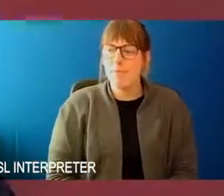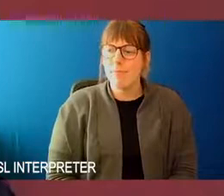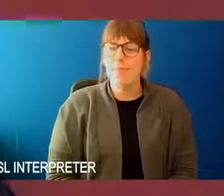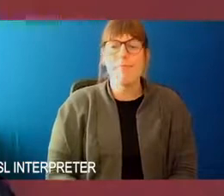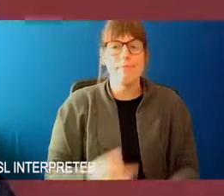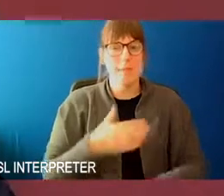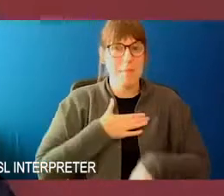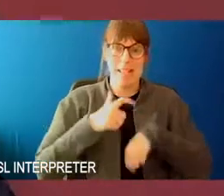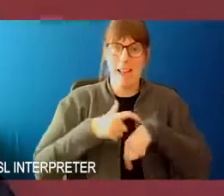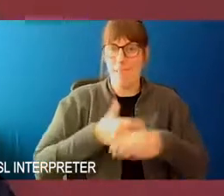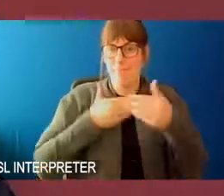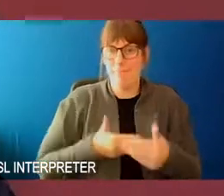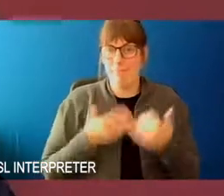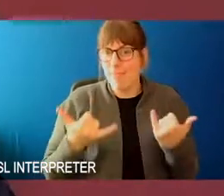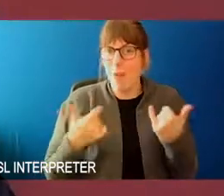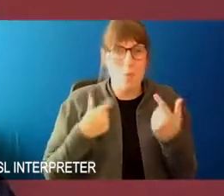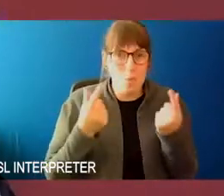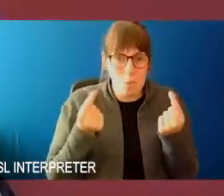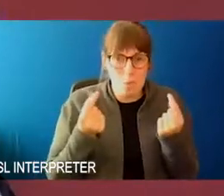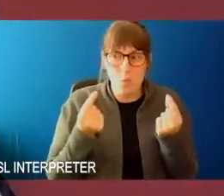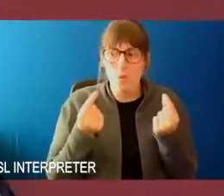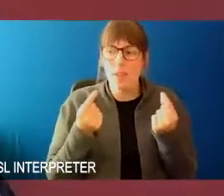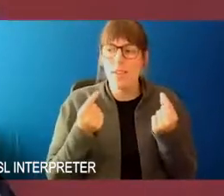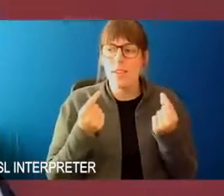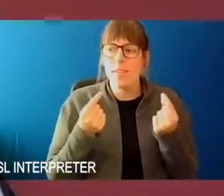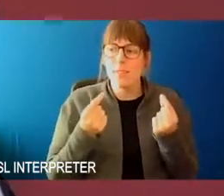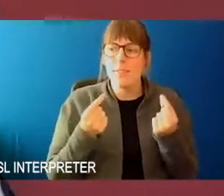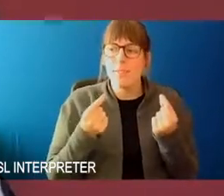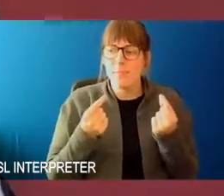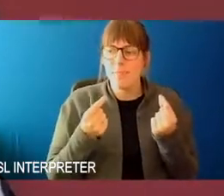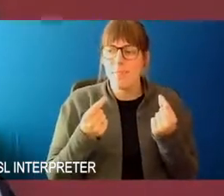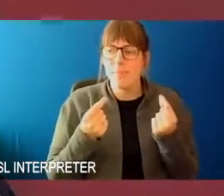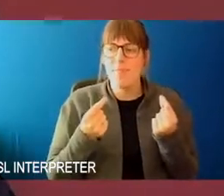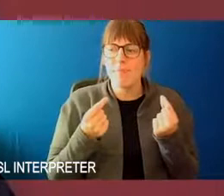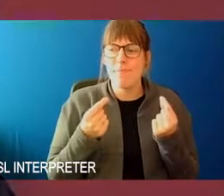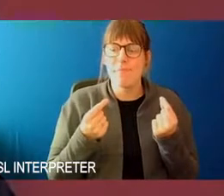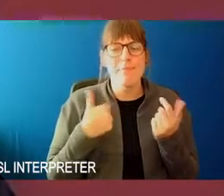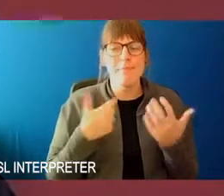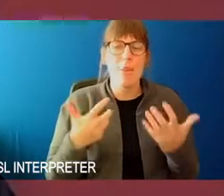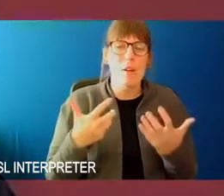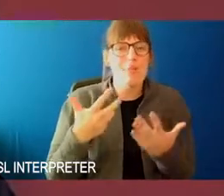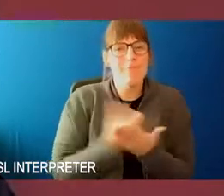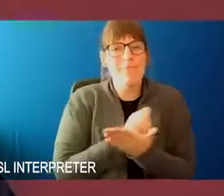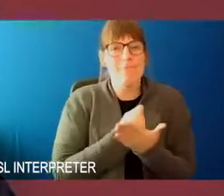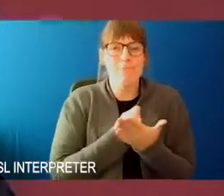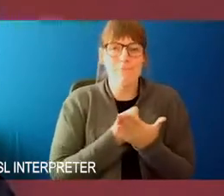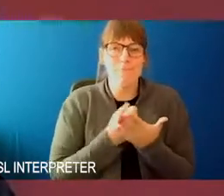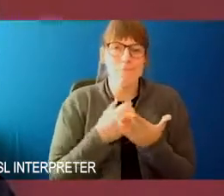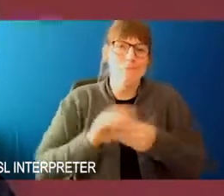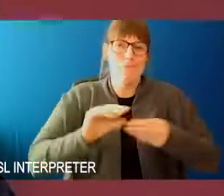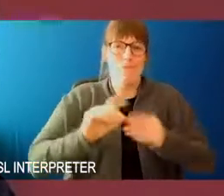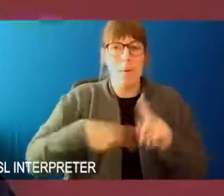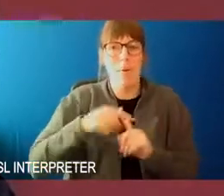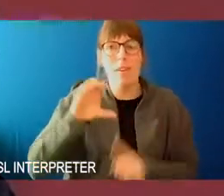What I want to do with my time with you is to maybe lead